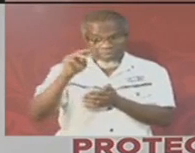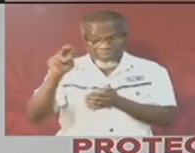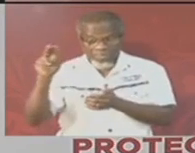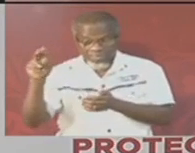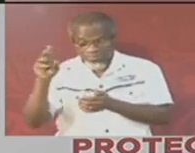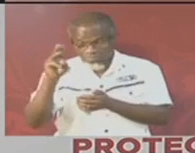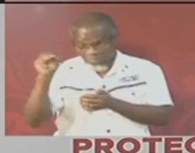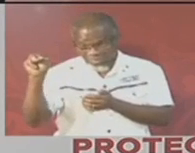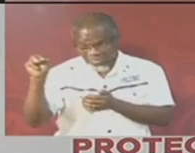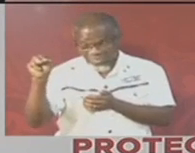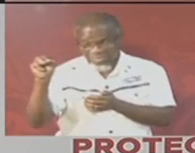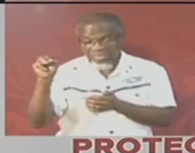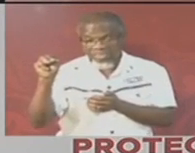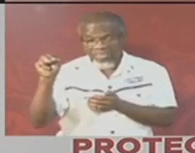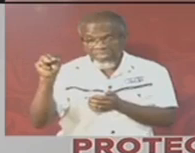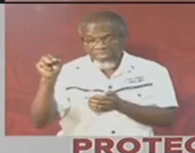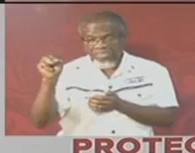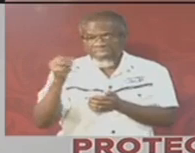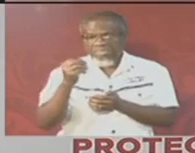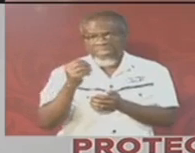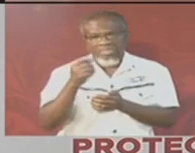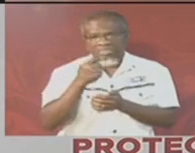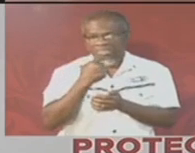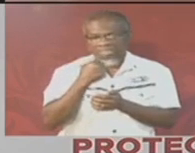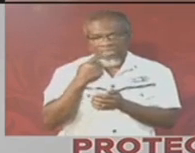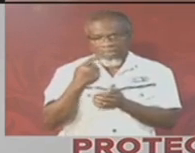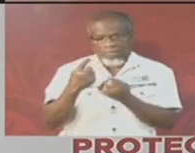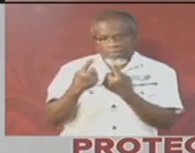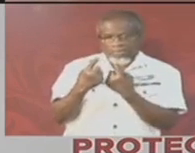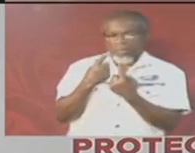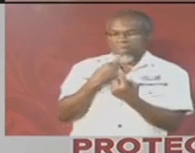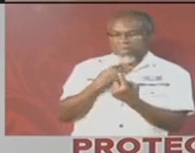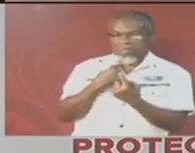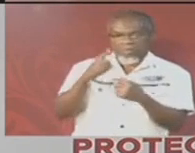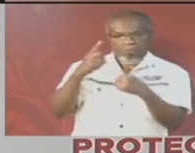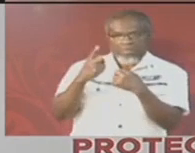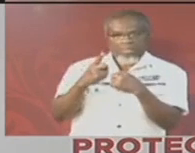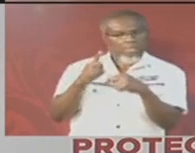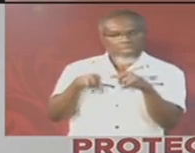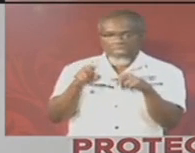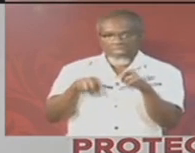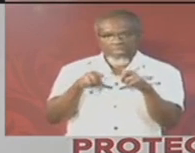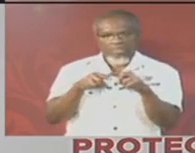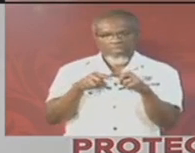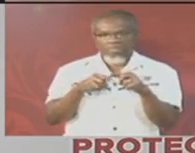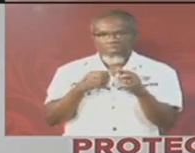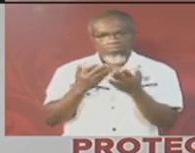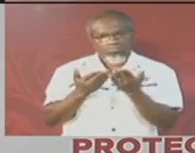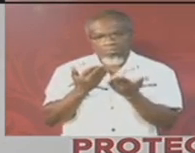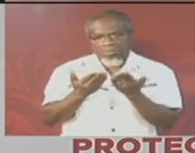Moderna has told us that they cannot supply until quarter four of 2021.